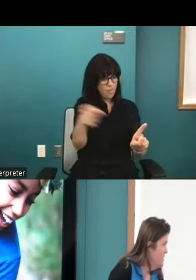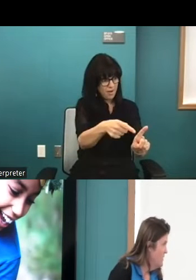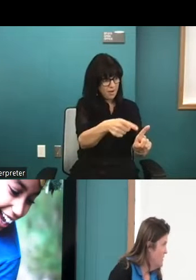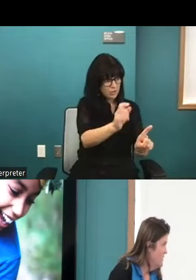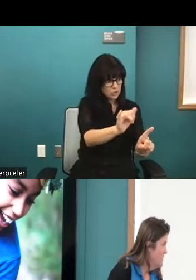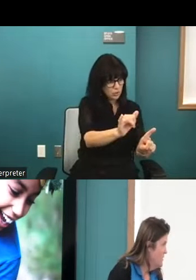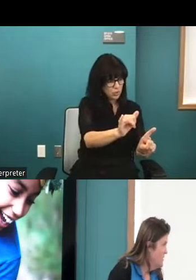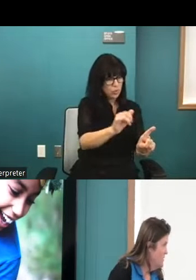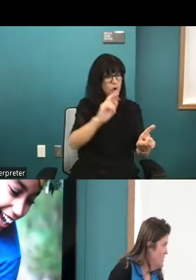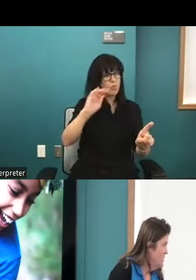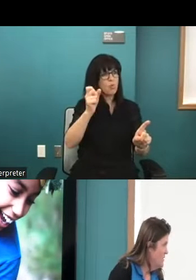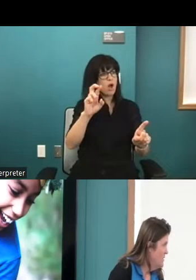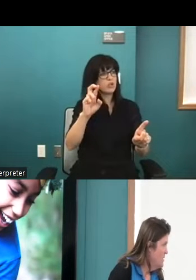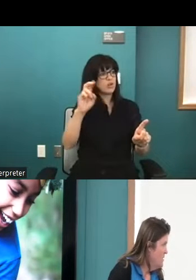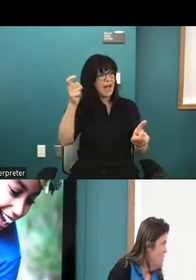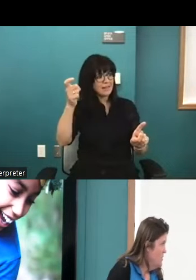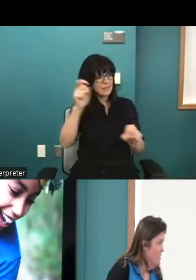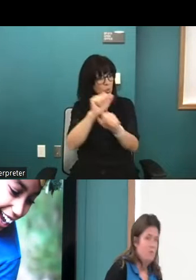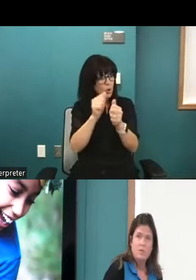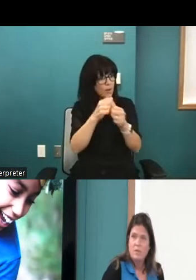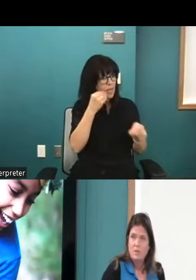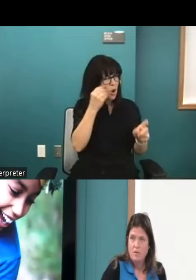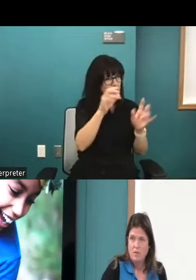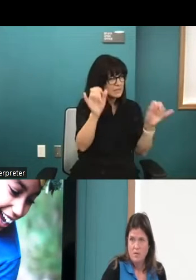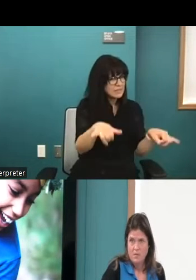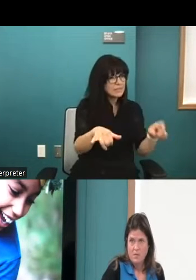rather work with the home system as well? Can you